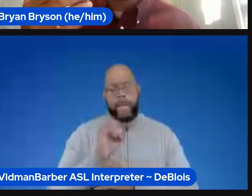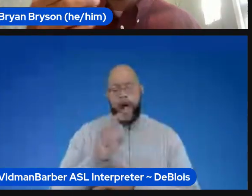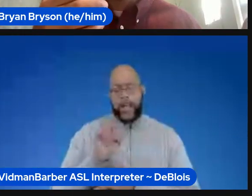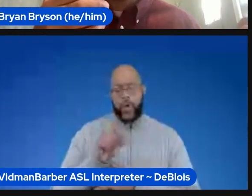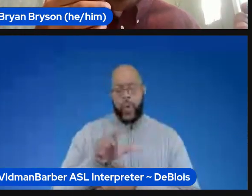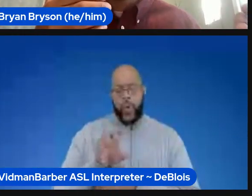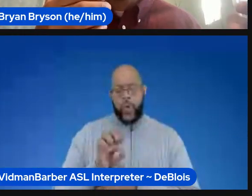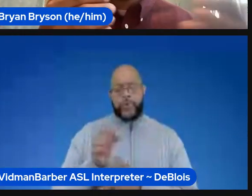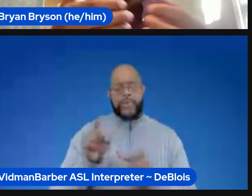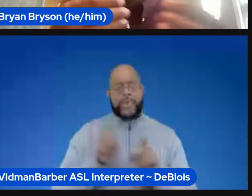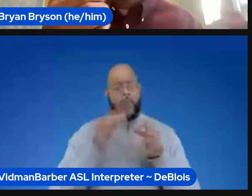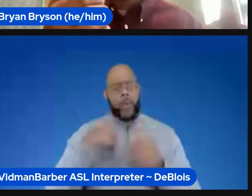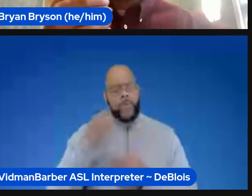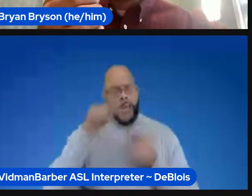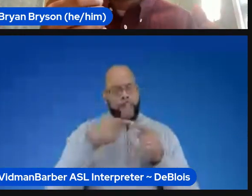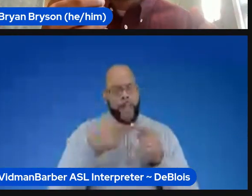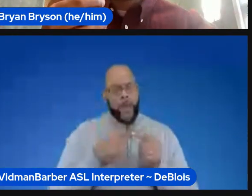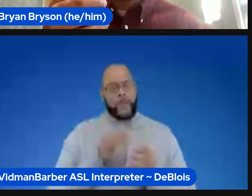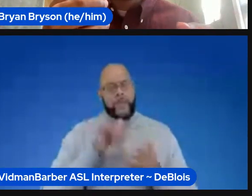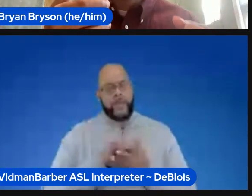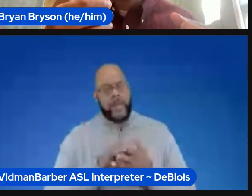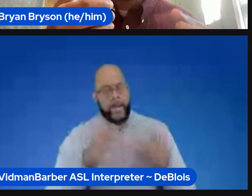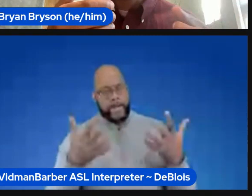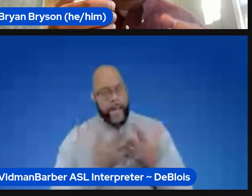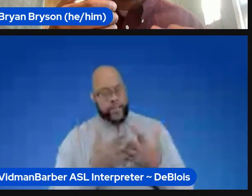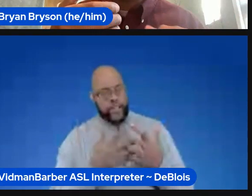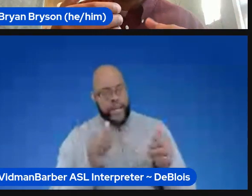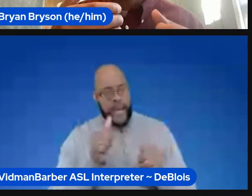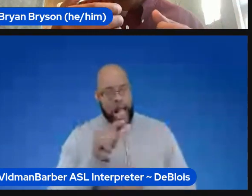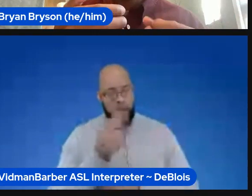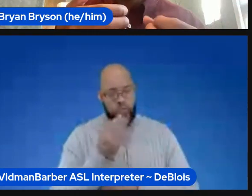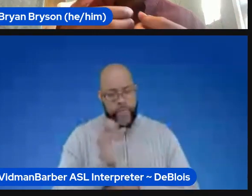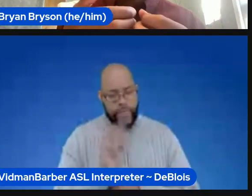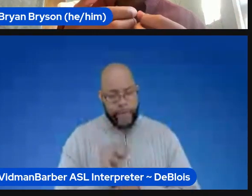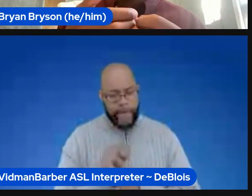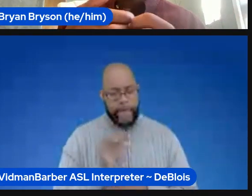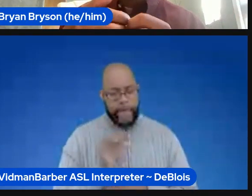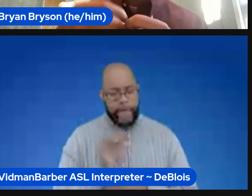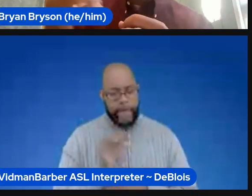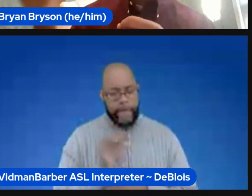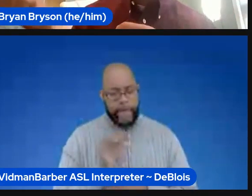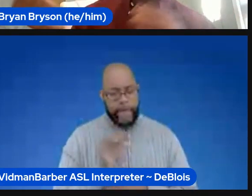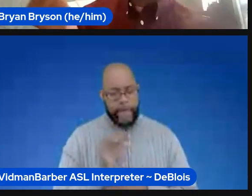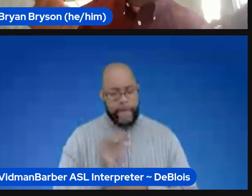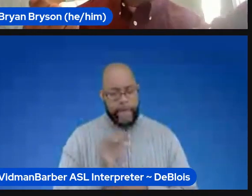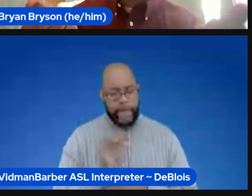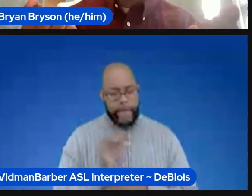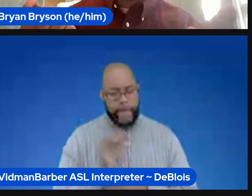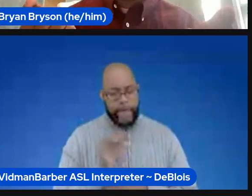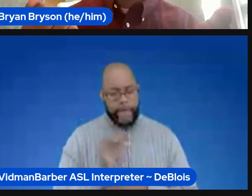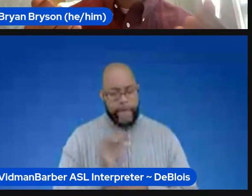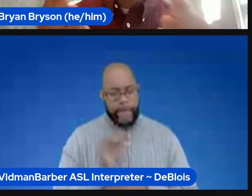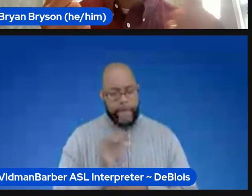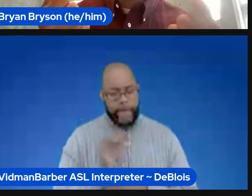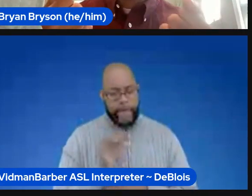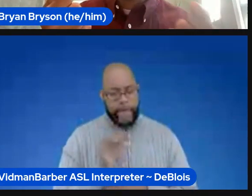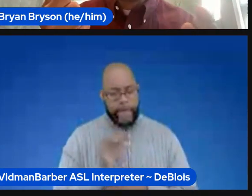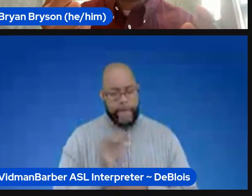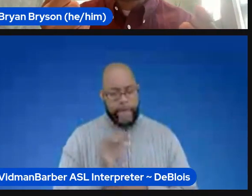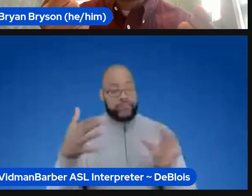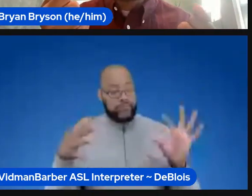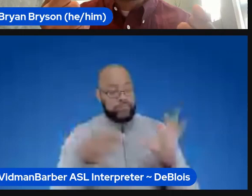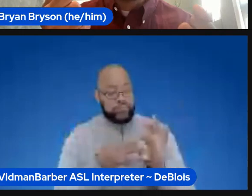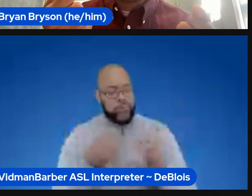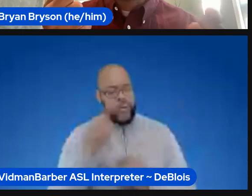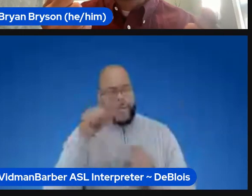that we think about these matching algorithms that try to match, something with something else. We were thinking about